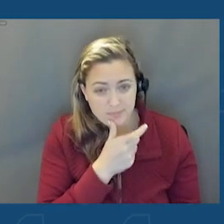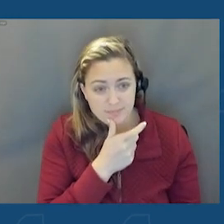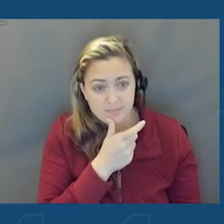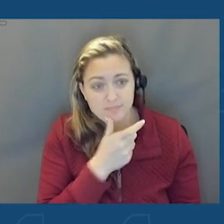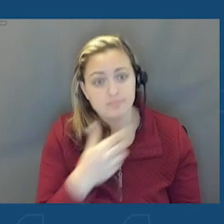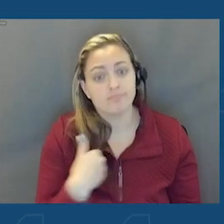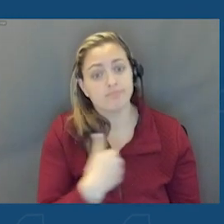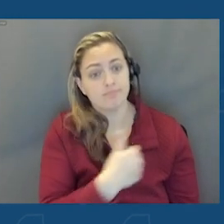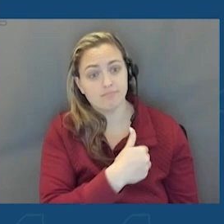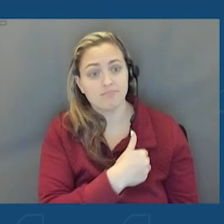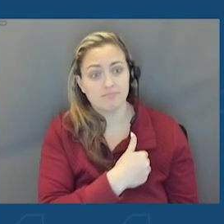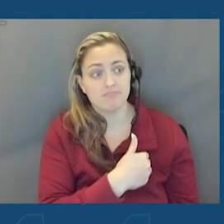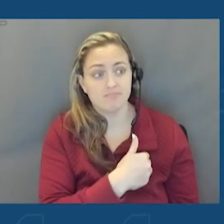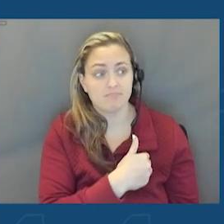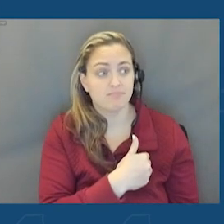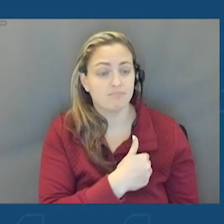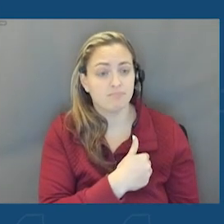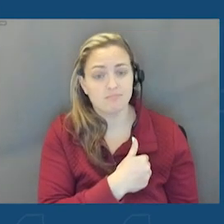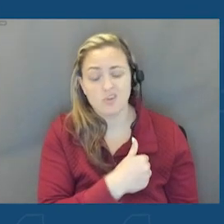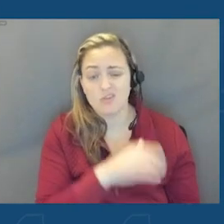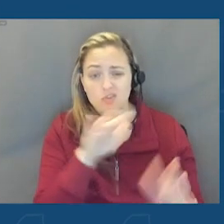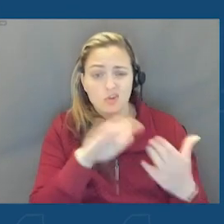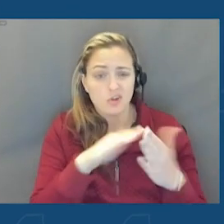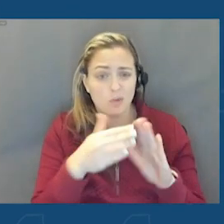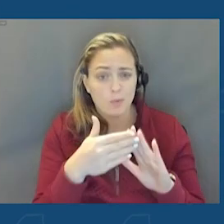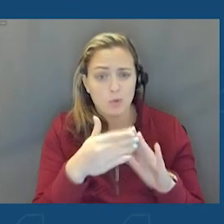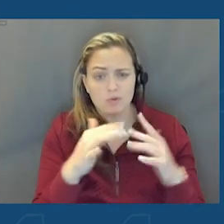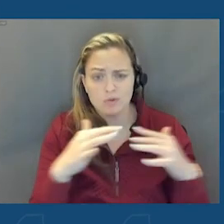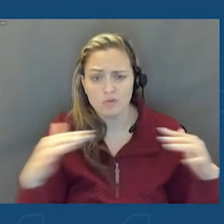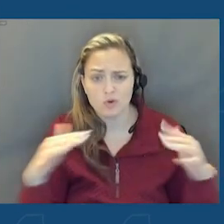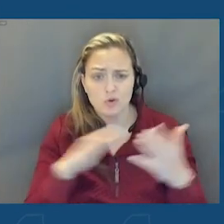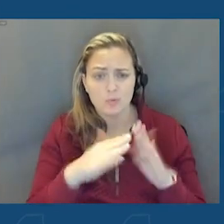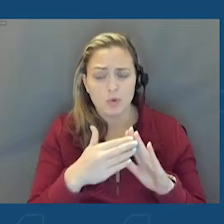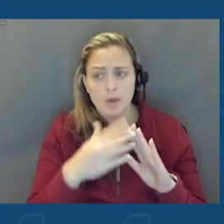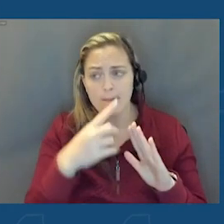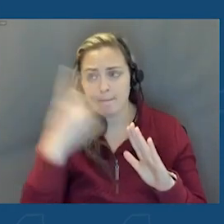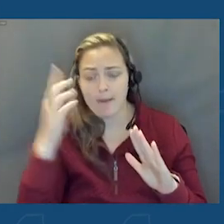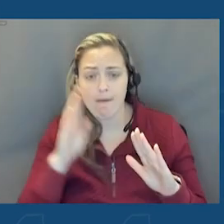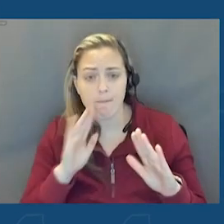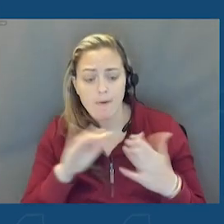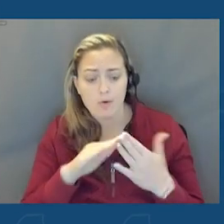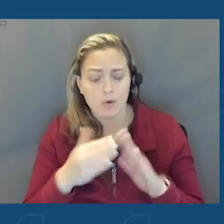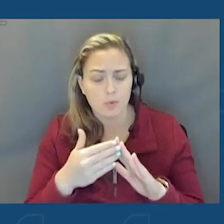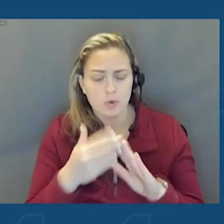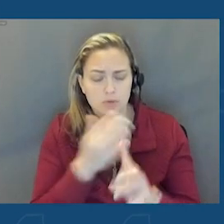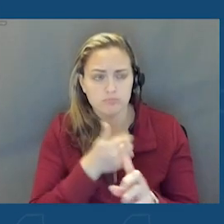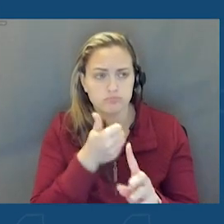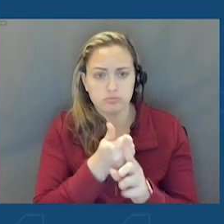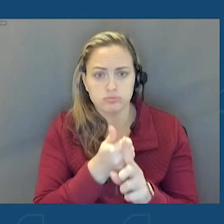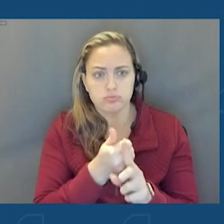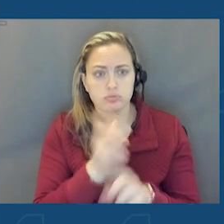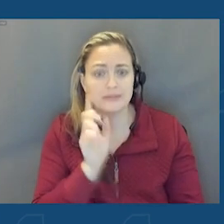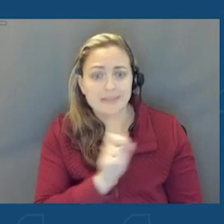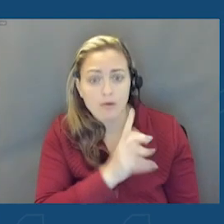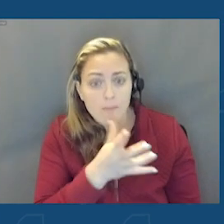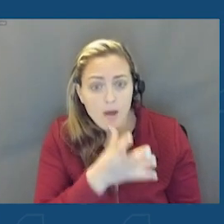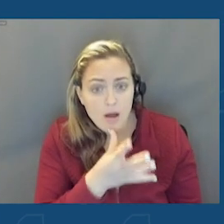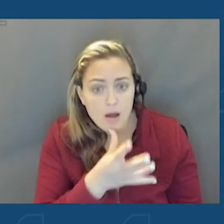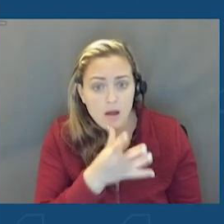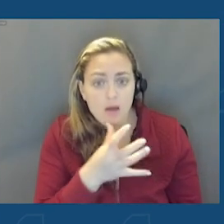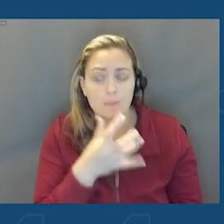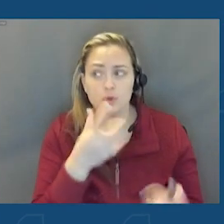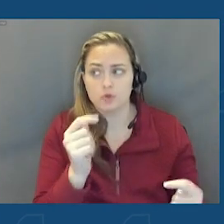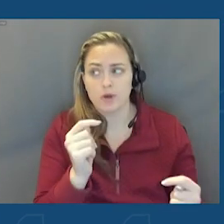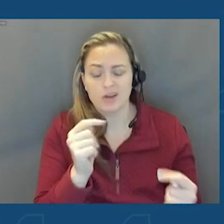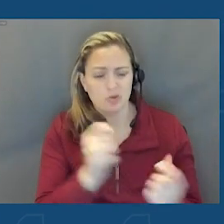of our great communities. We're so diverse. Our black and brown communities hit hard. A lot of single moms trying to make ends meet.